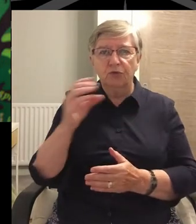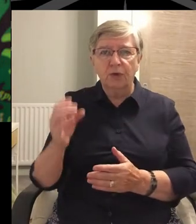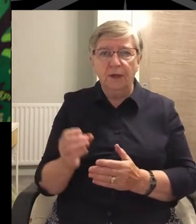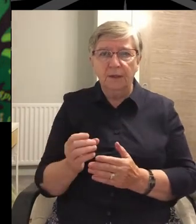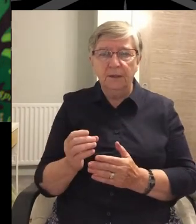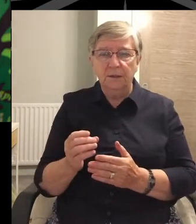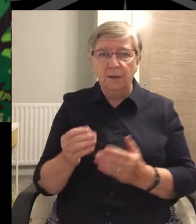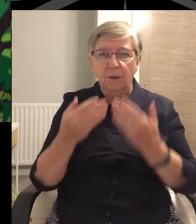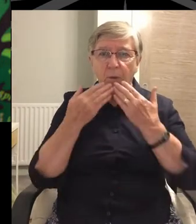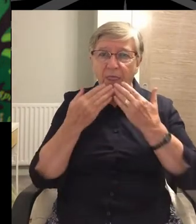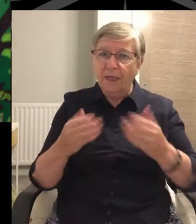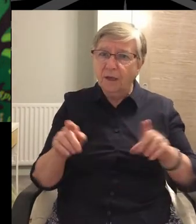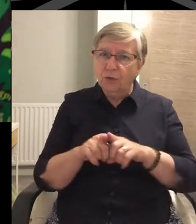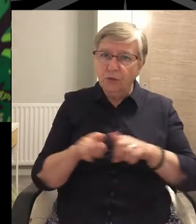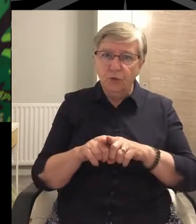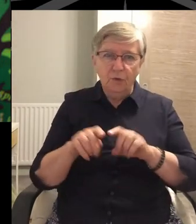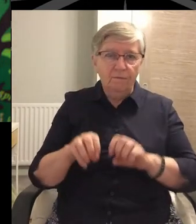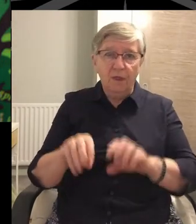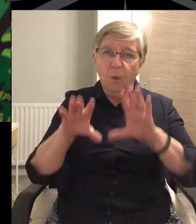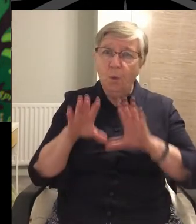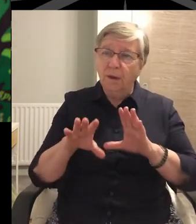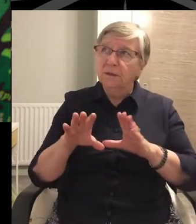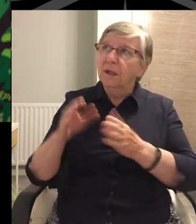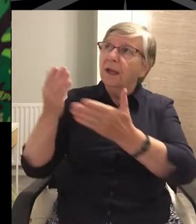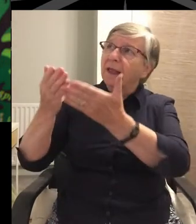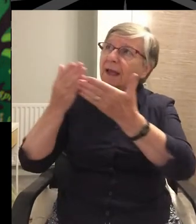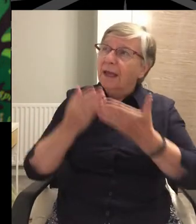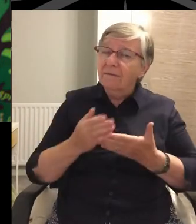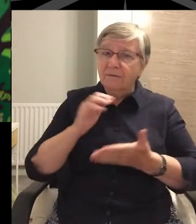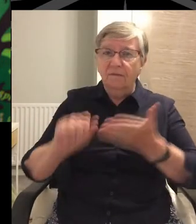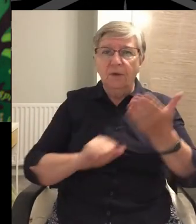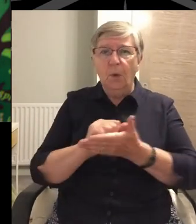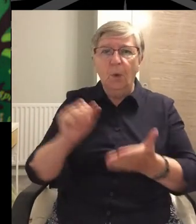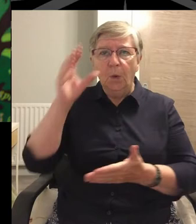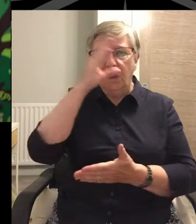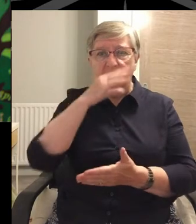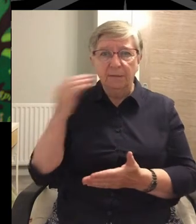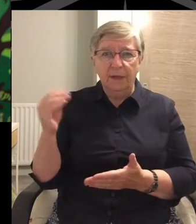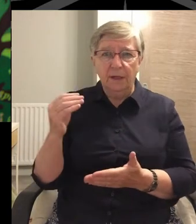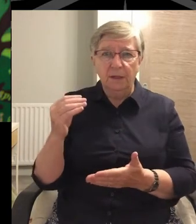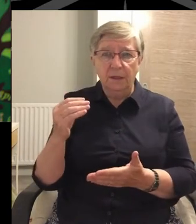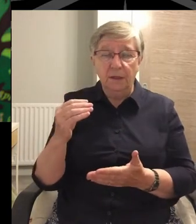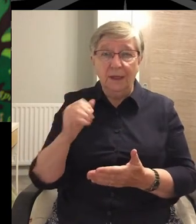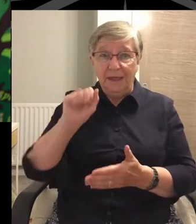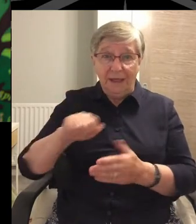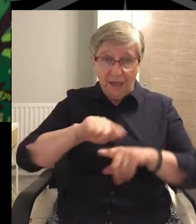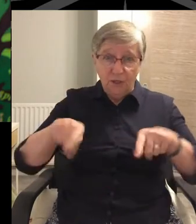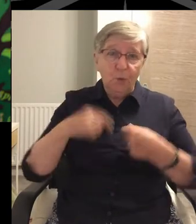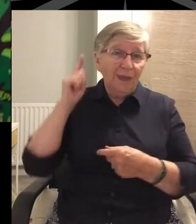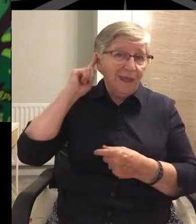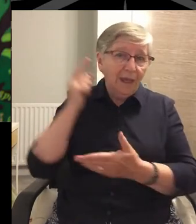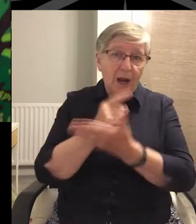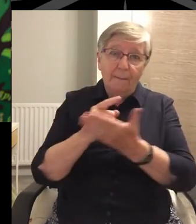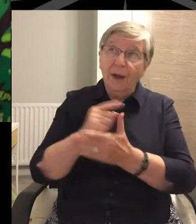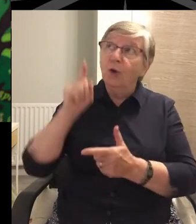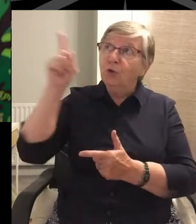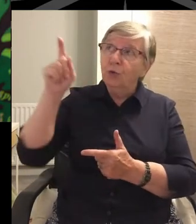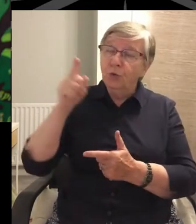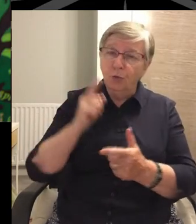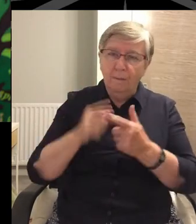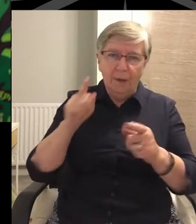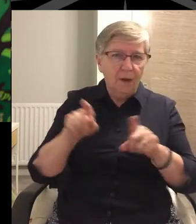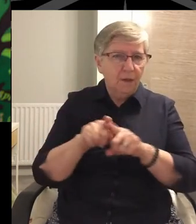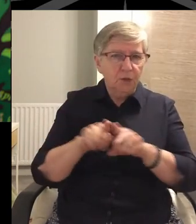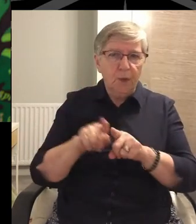We thank you too for the wonder and the gift of the Holy Spirit, so that you're not just a God that we hear of or hear about, but one that we know with us